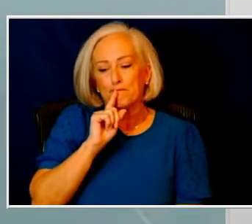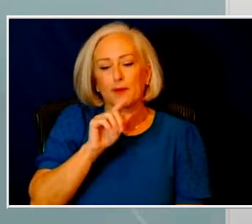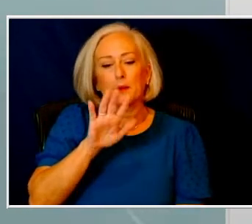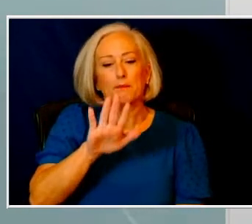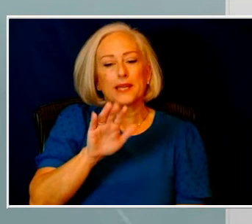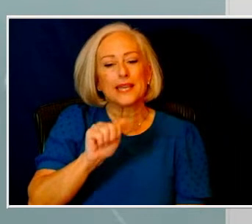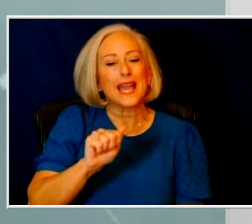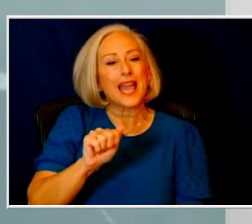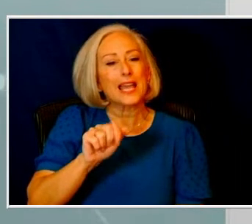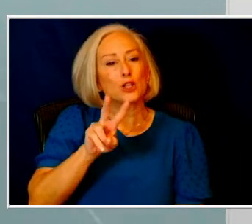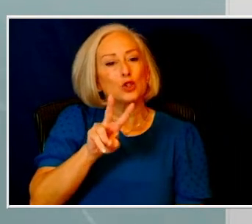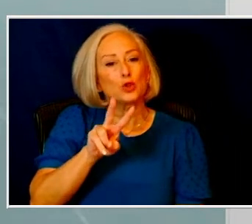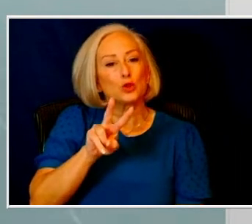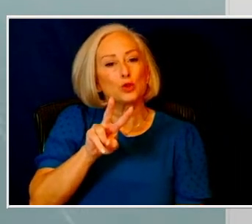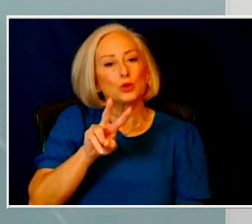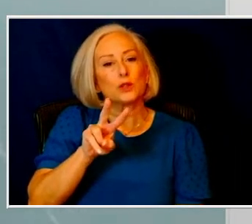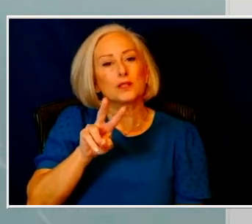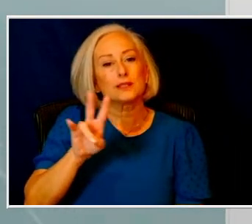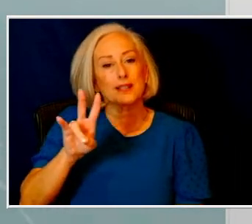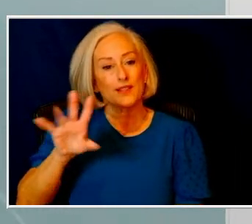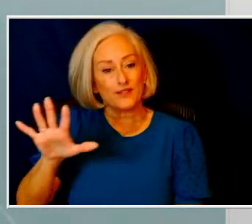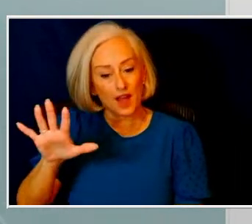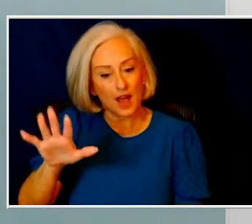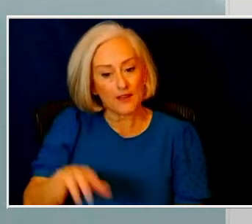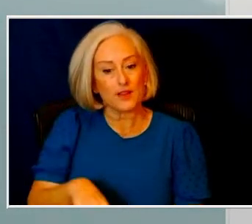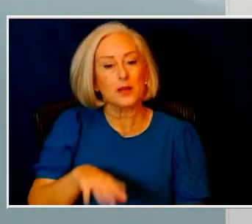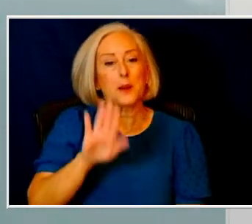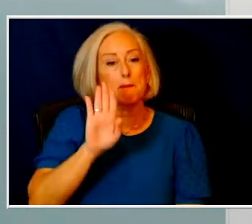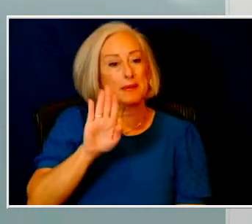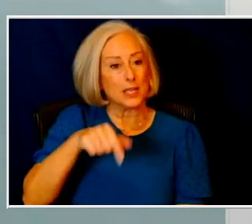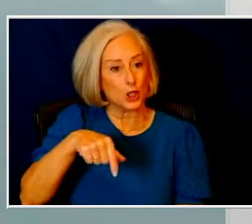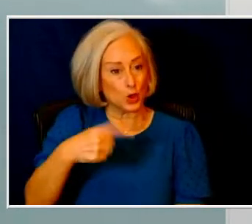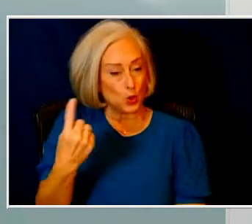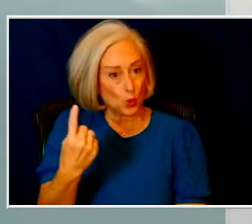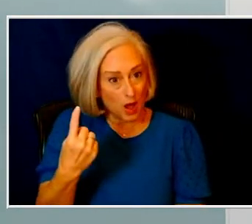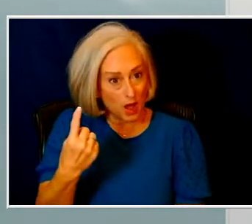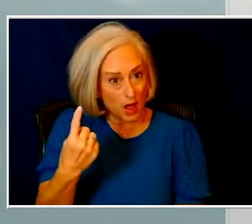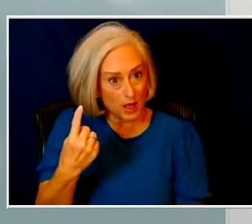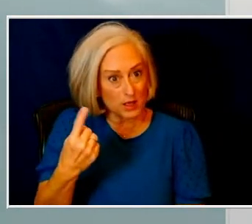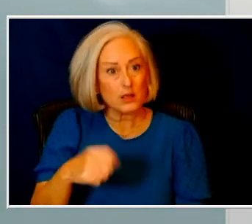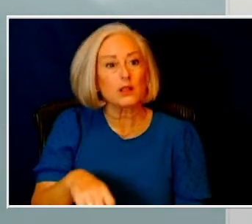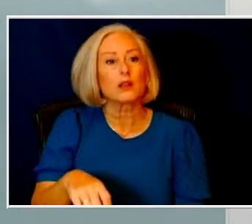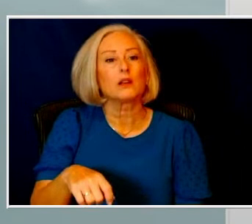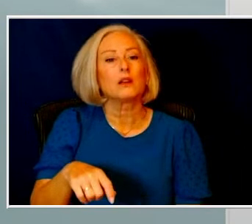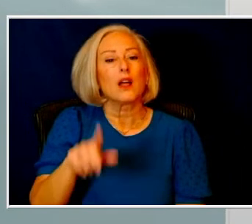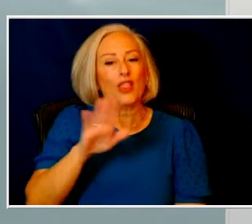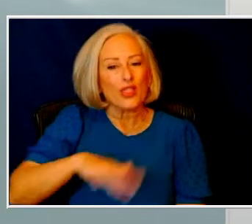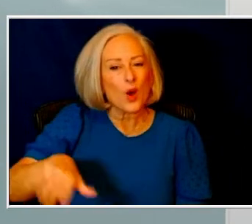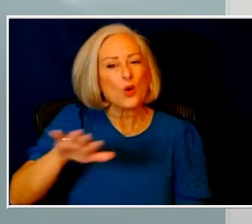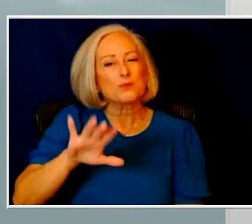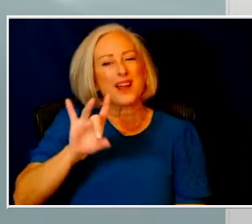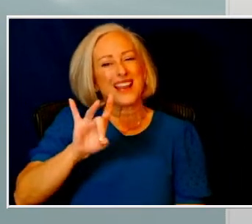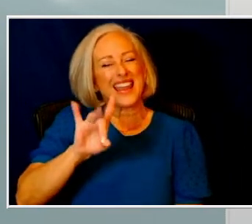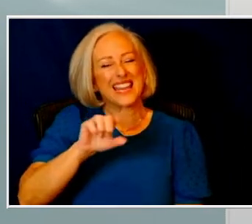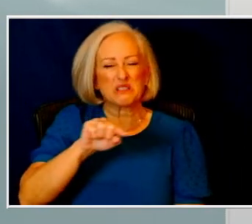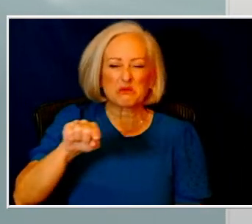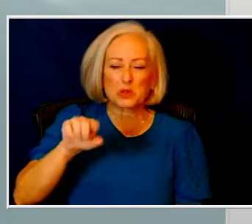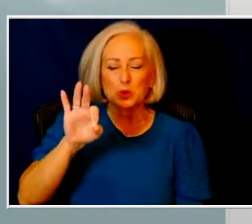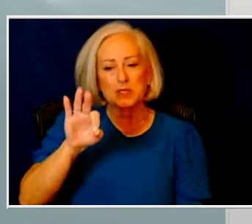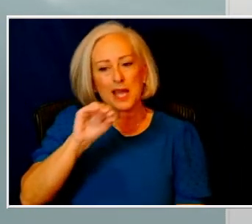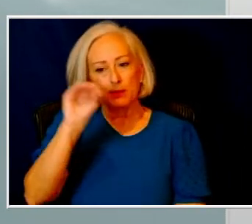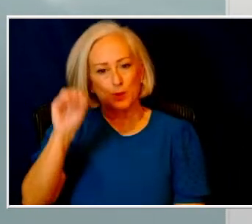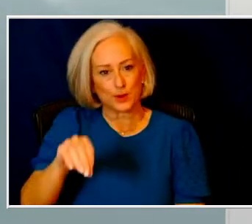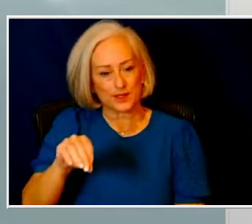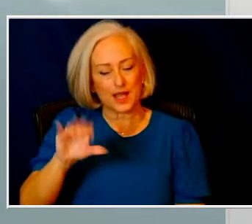BA.275 and the newest strain, BQ1. And the point being that these are each about 8 or 9% of cases. And so as you look at that, we're